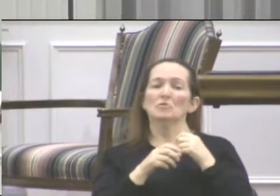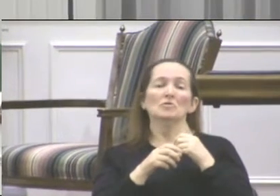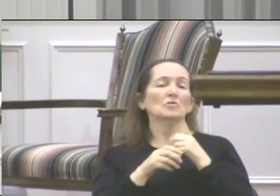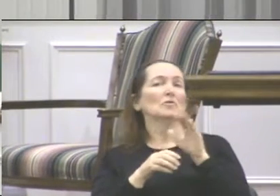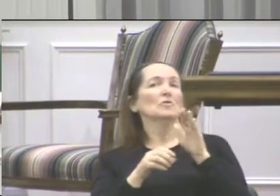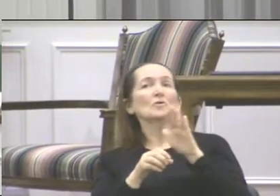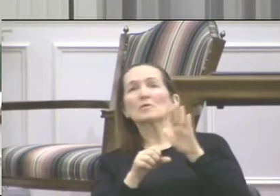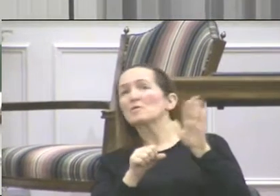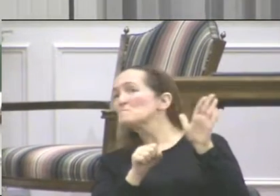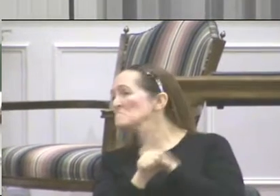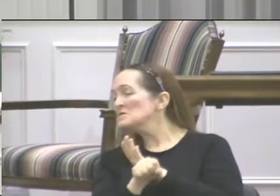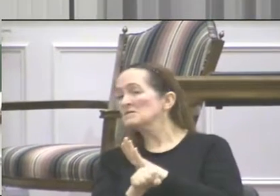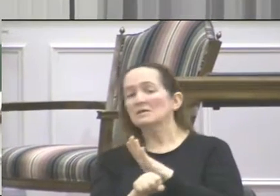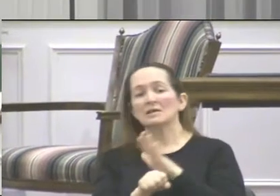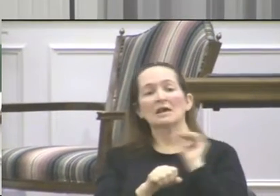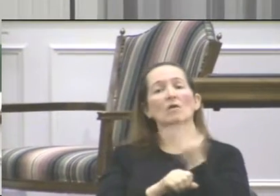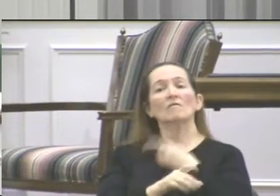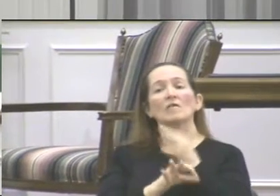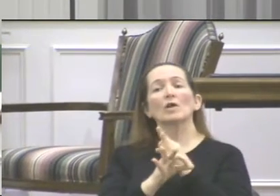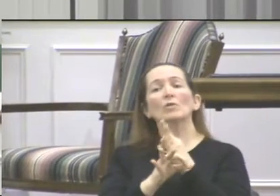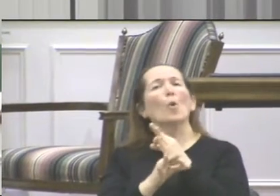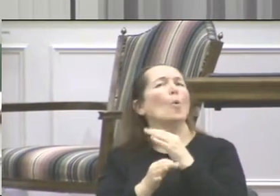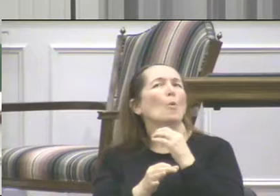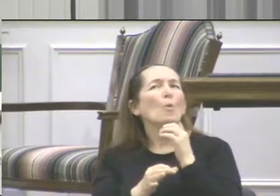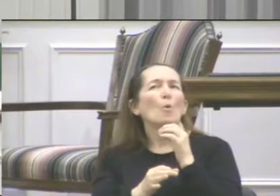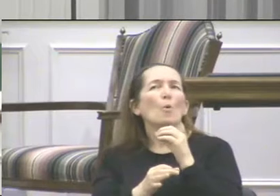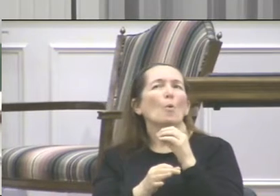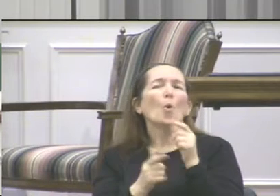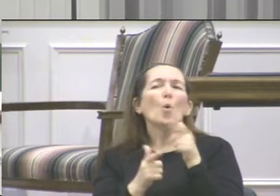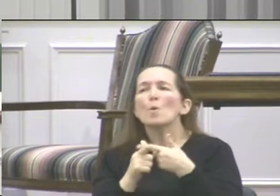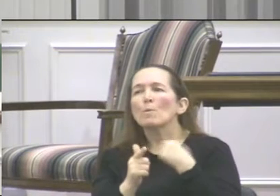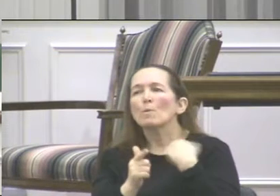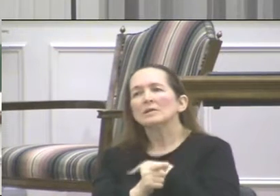Or do we need to get some things worked out first?